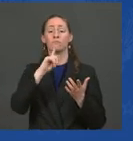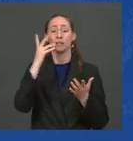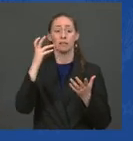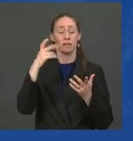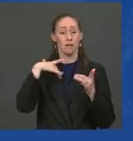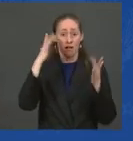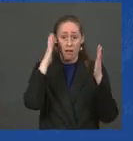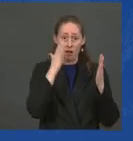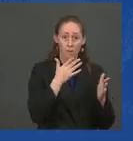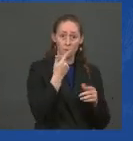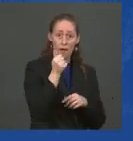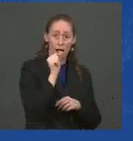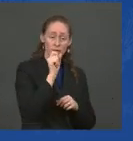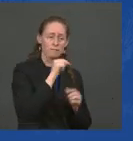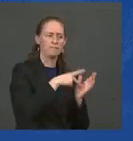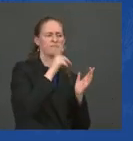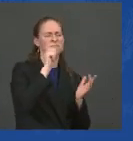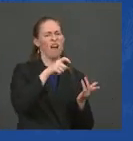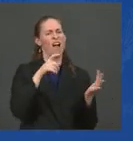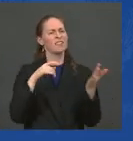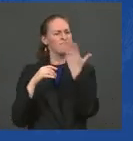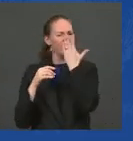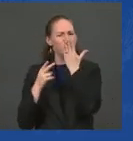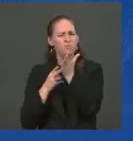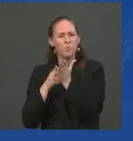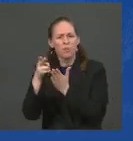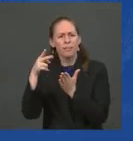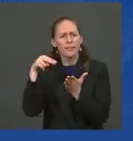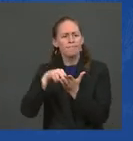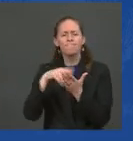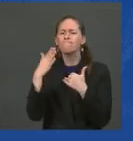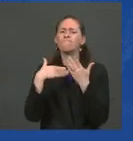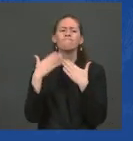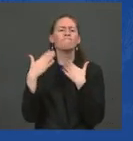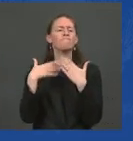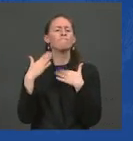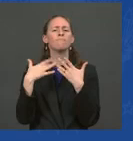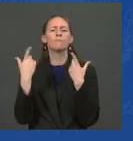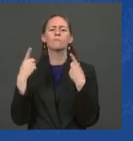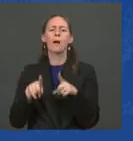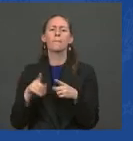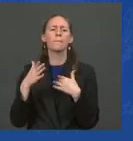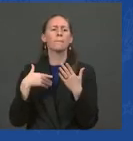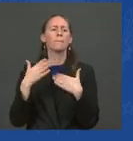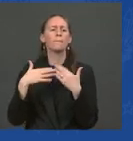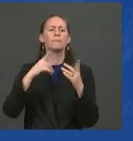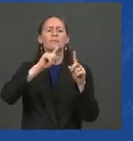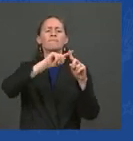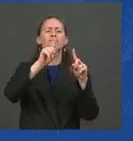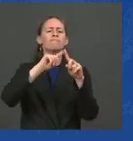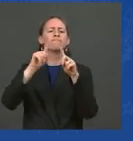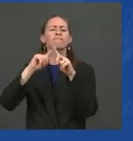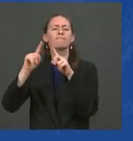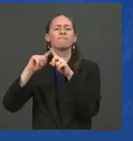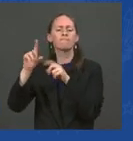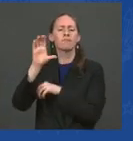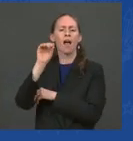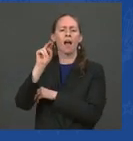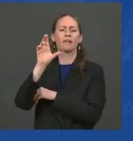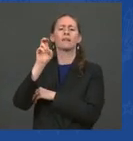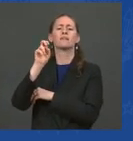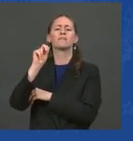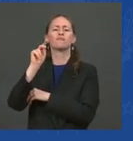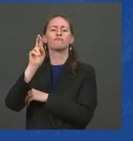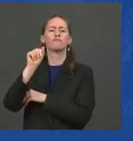Whether it's Dachau, or Buchenwald, Auschwitz, or other camps, millions